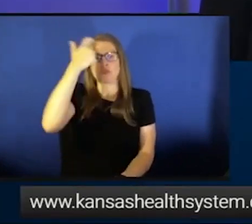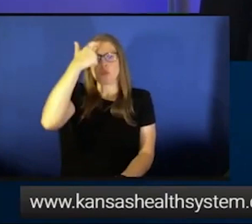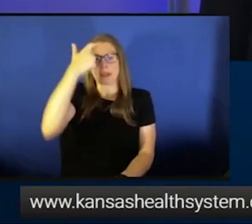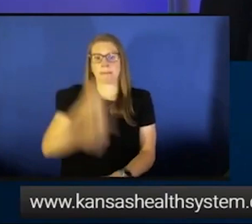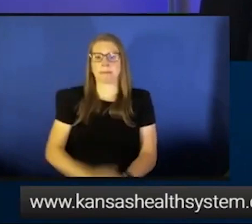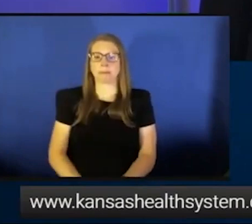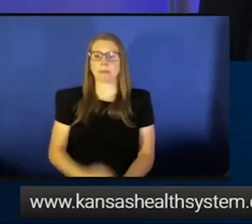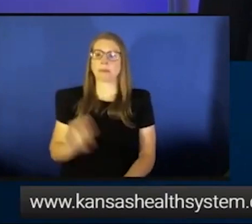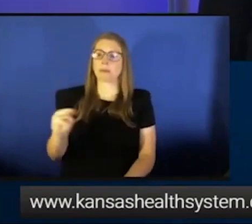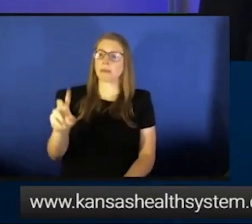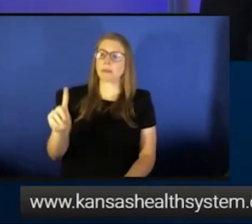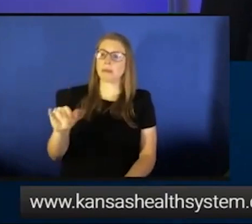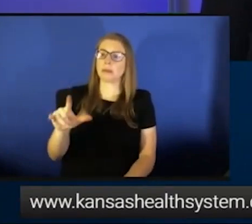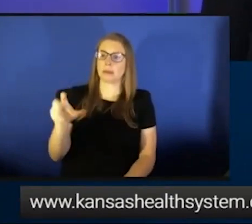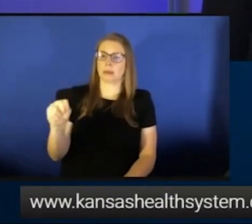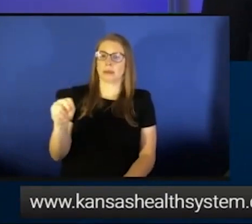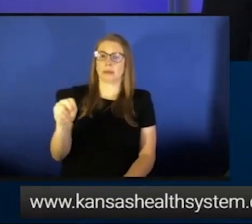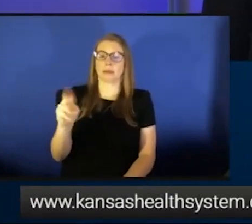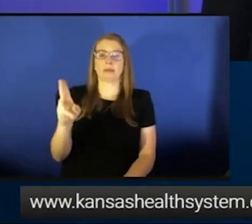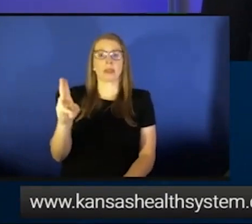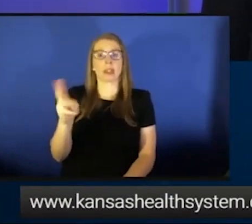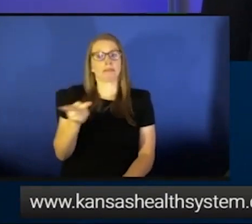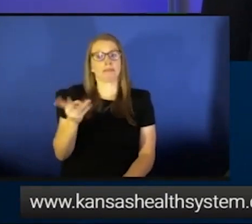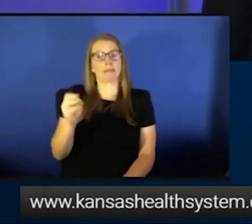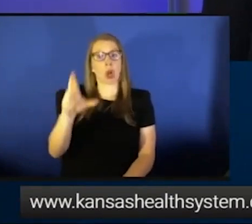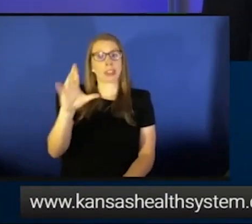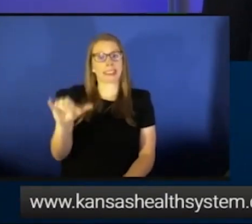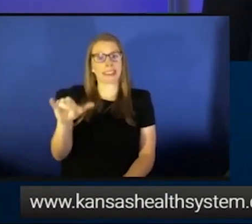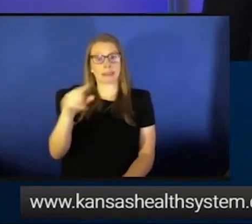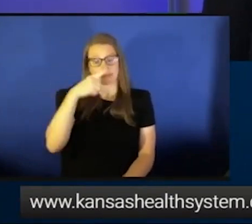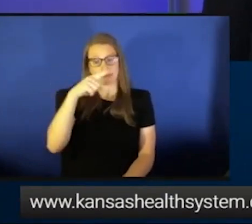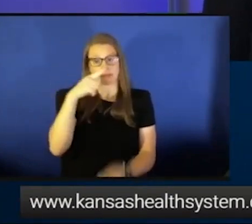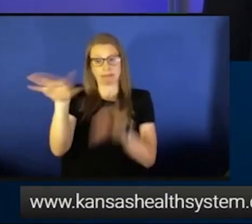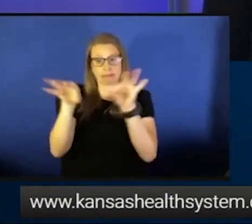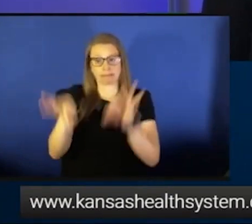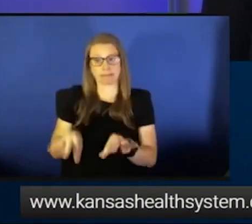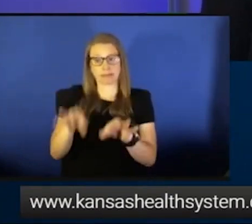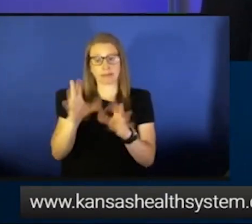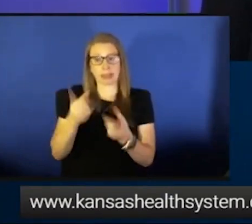Madeline and Marcy, can you talk about your story as well? What happened?